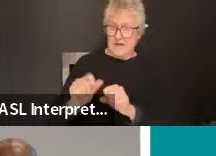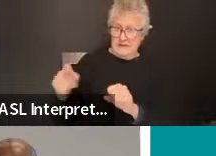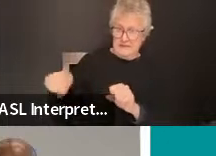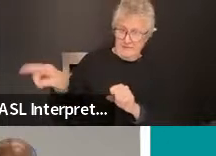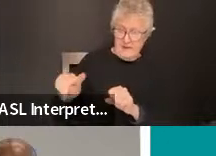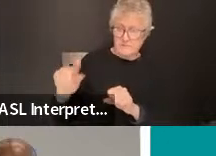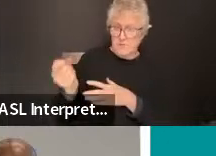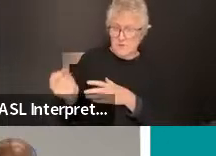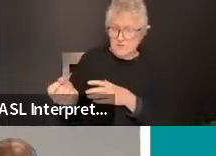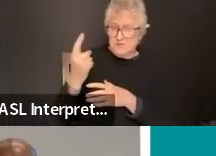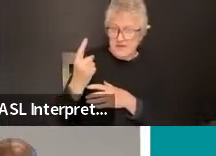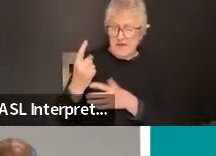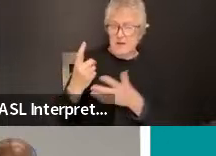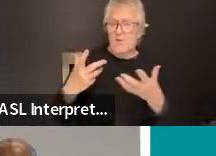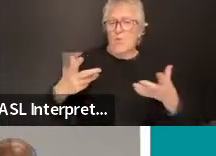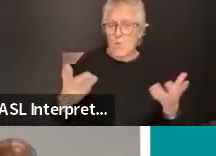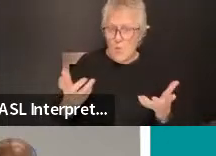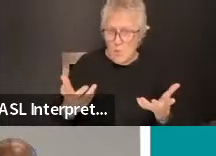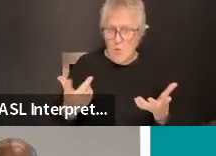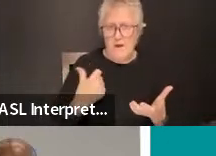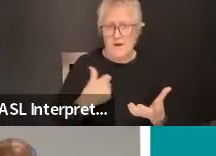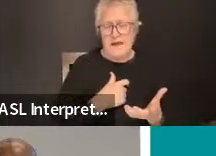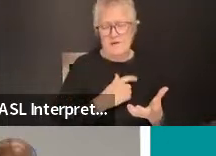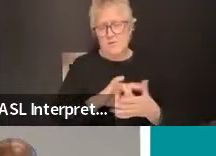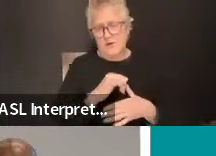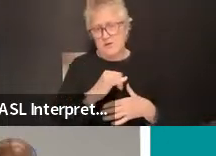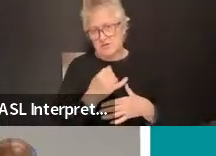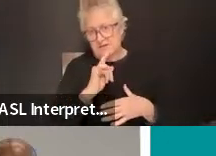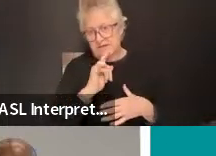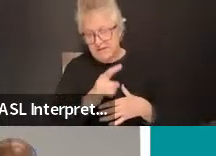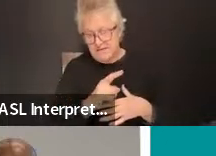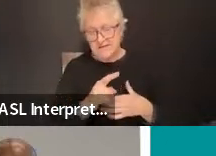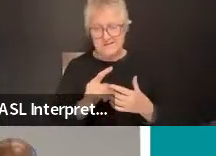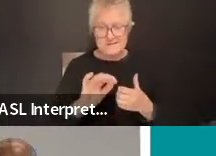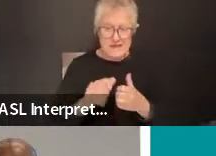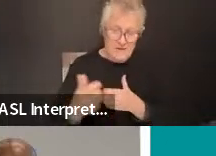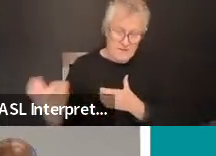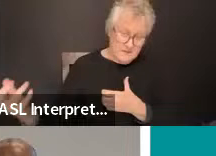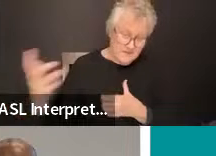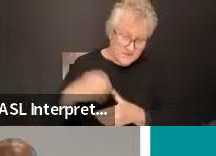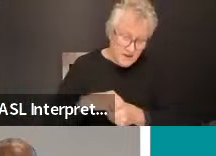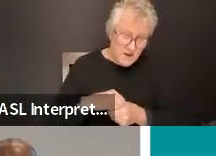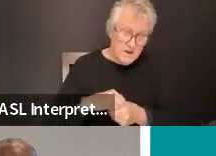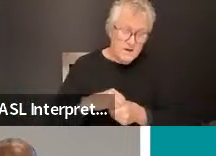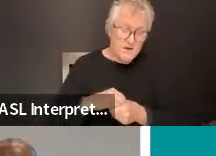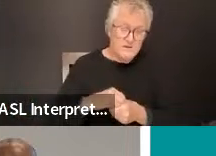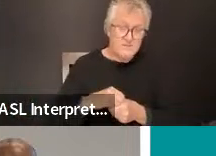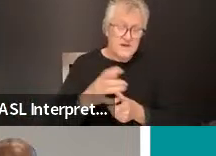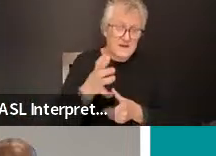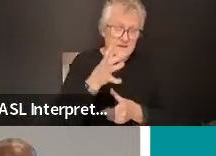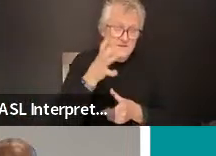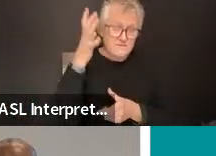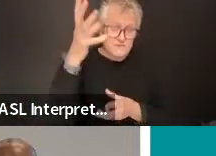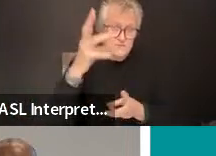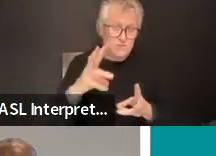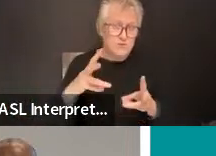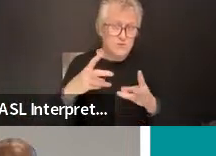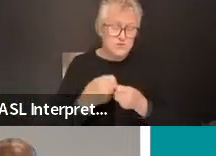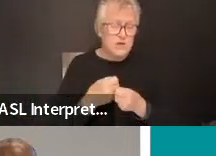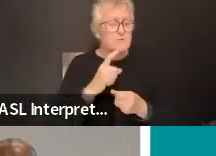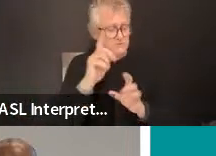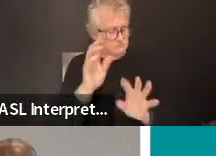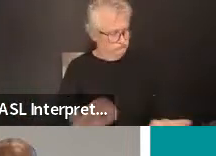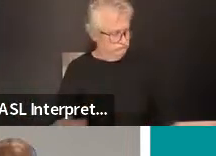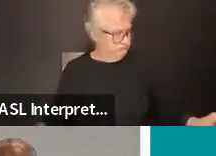is and how they can engage, and future workshop is key. And